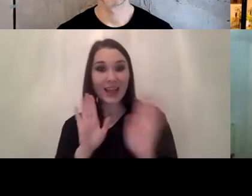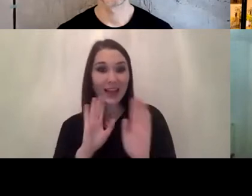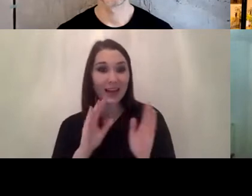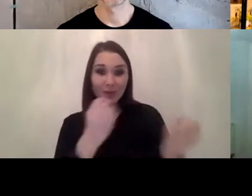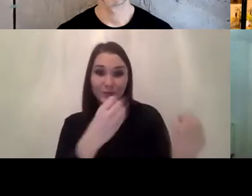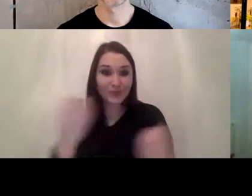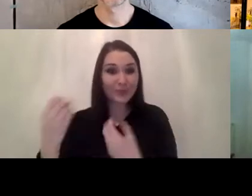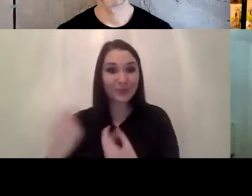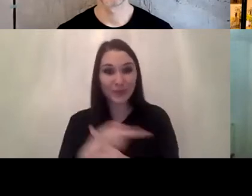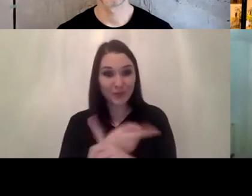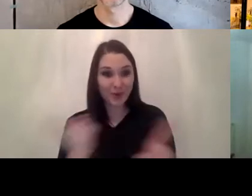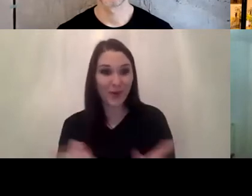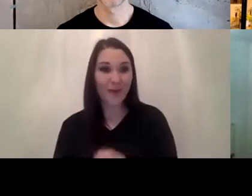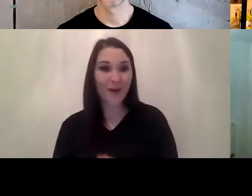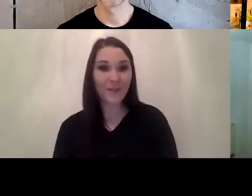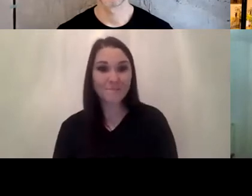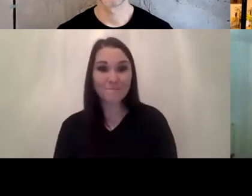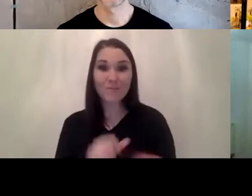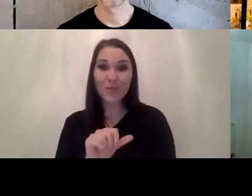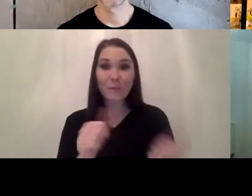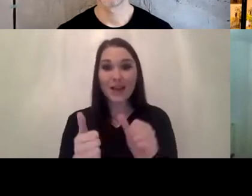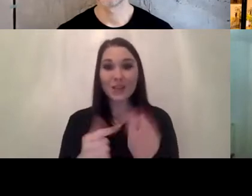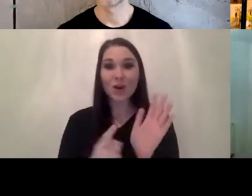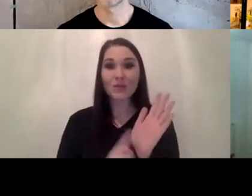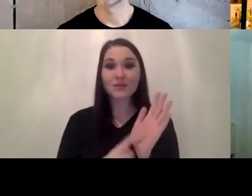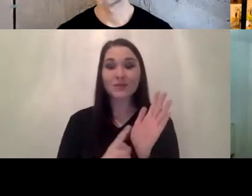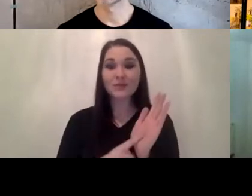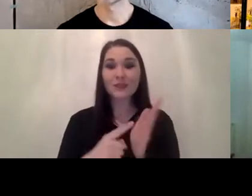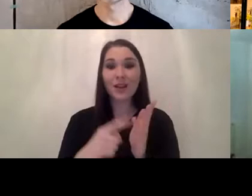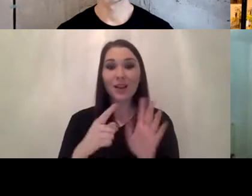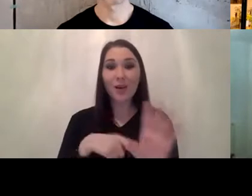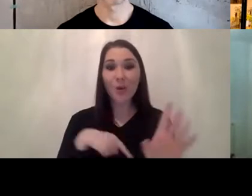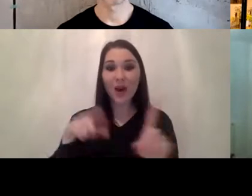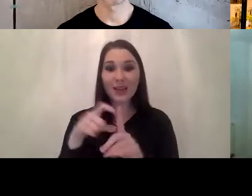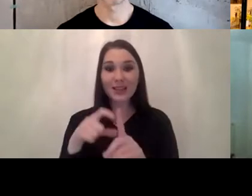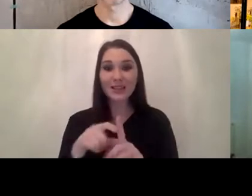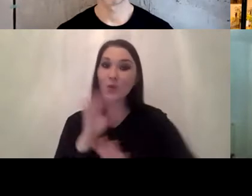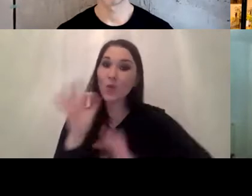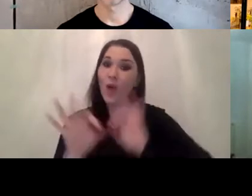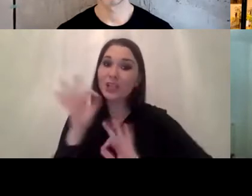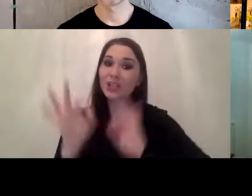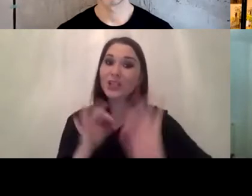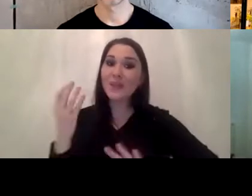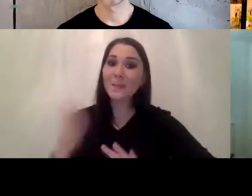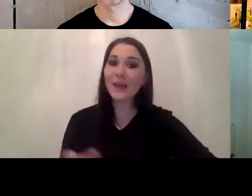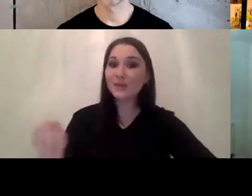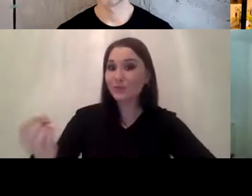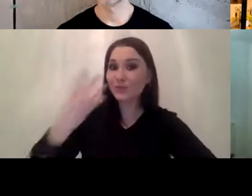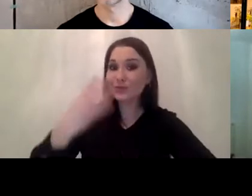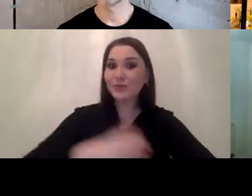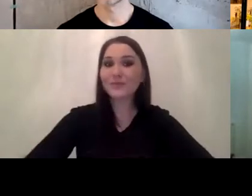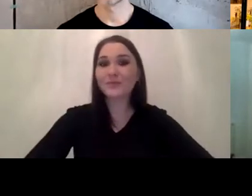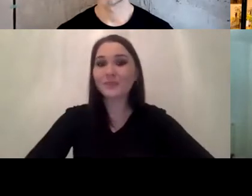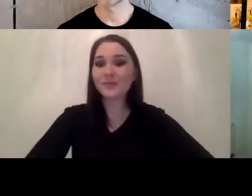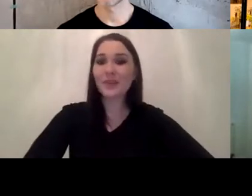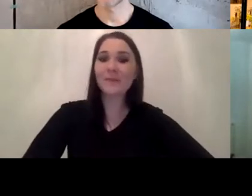you tonight. And I will pass on to Lloyd to help us with some of the questions that's been popping up.